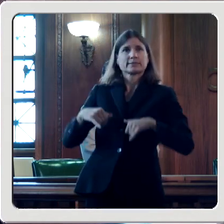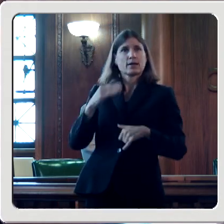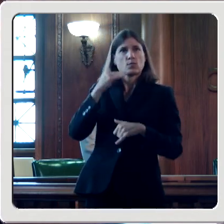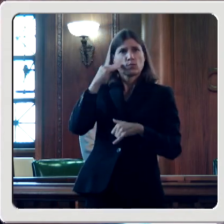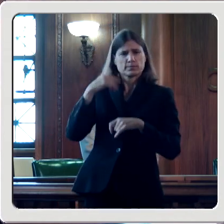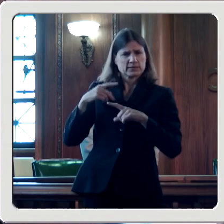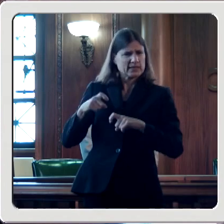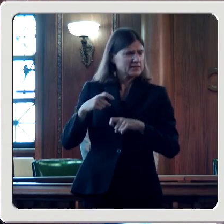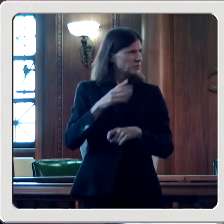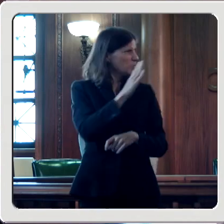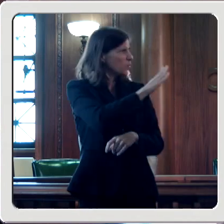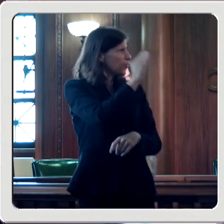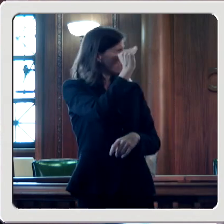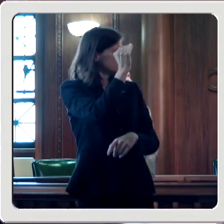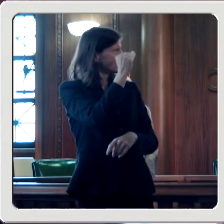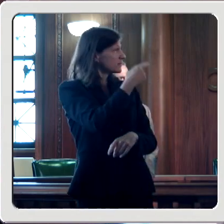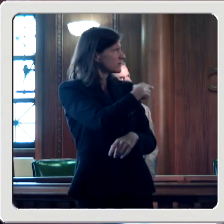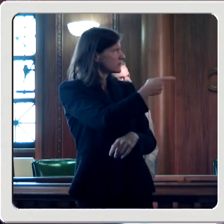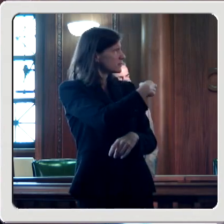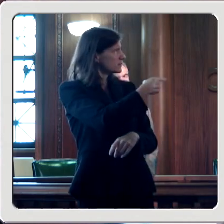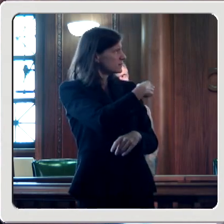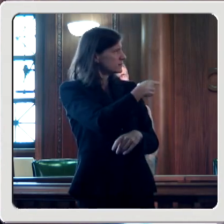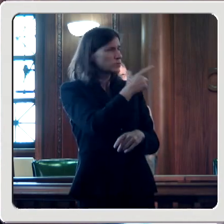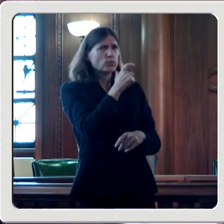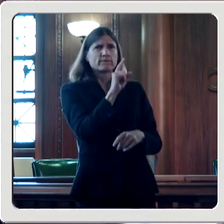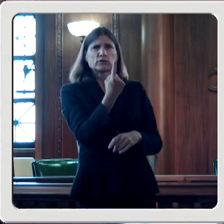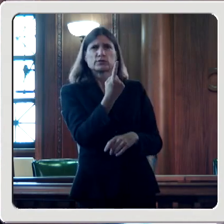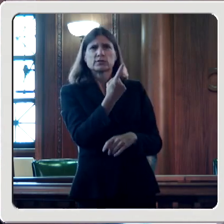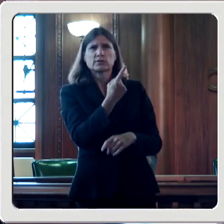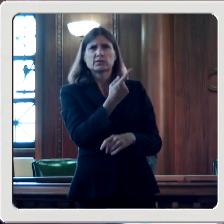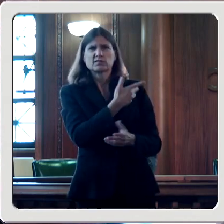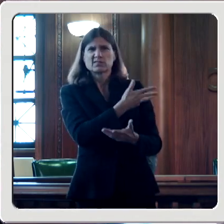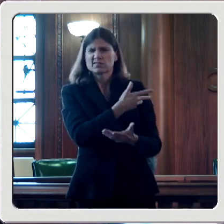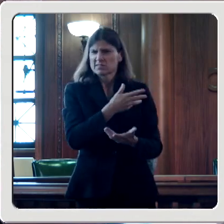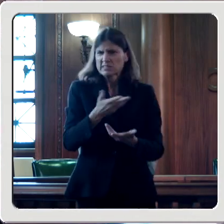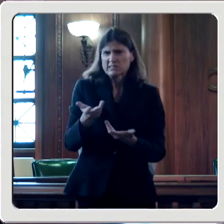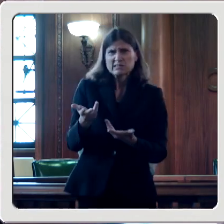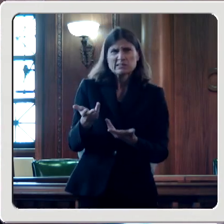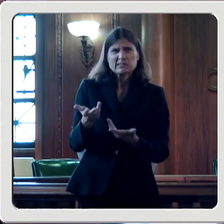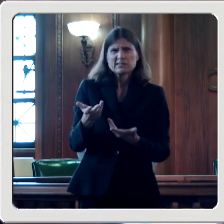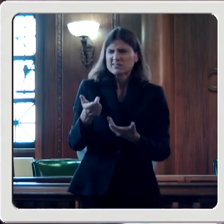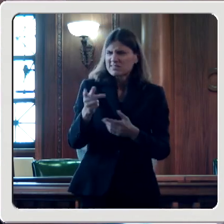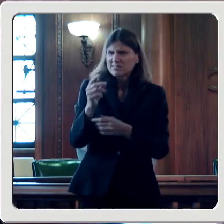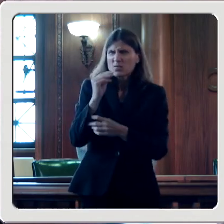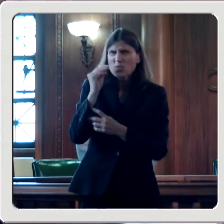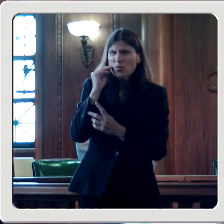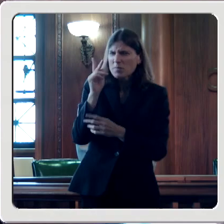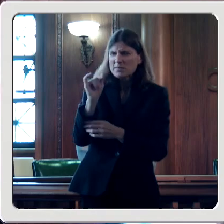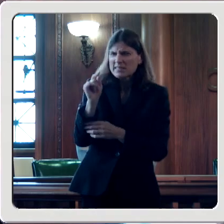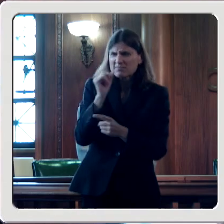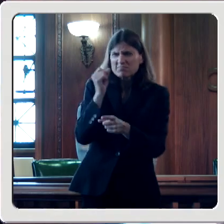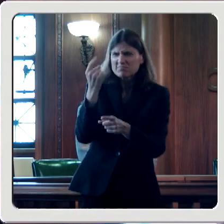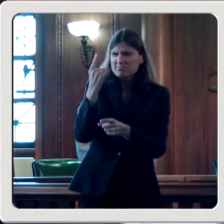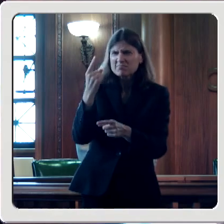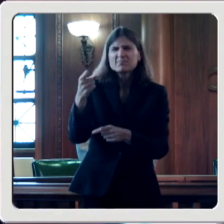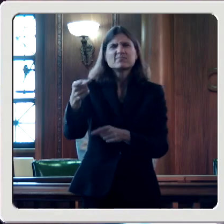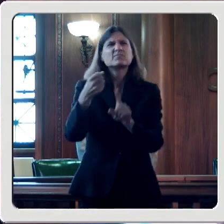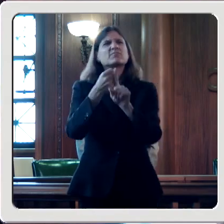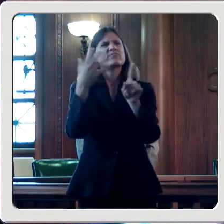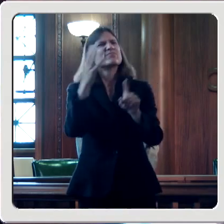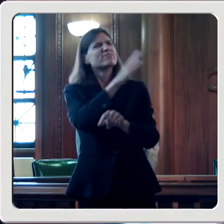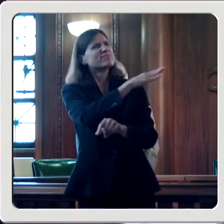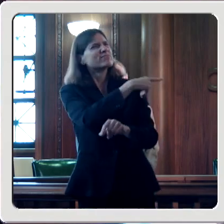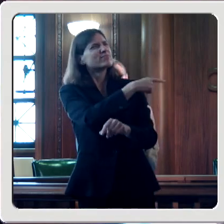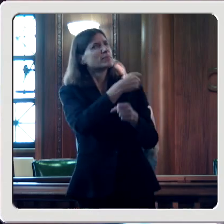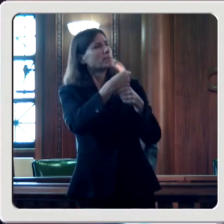Yeah, so I'm not sure actually which There's ones they're that- referring to Maybe specifically. the spit test, the Yeah. spit test from Yale.